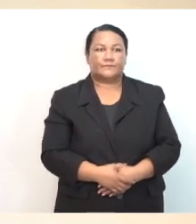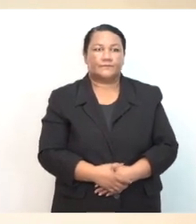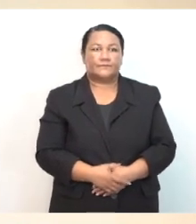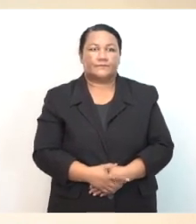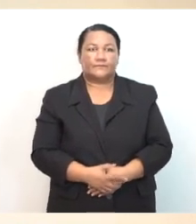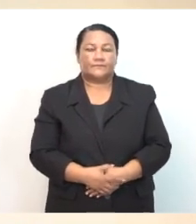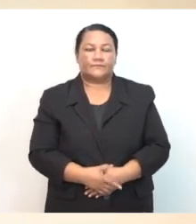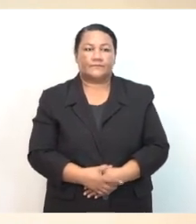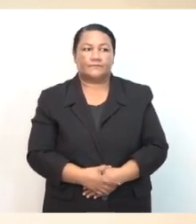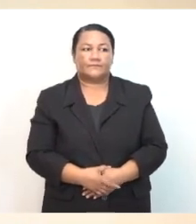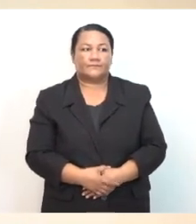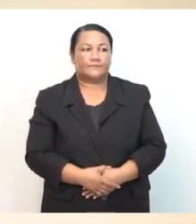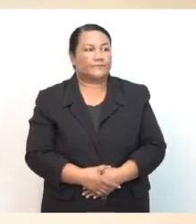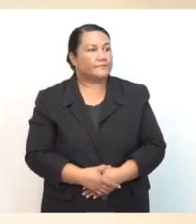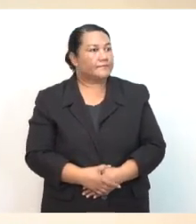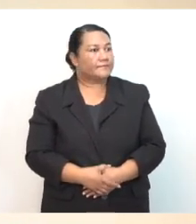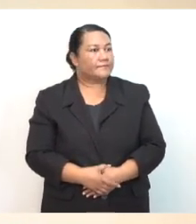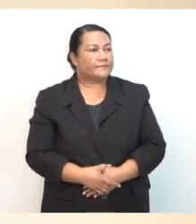Fiji.